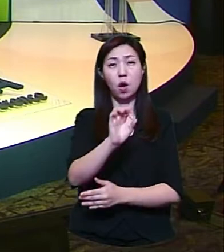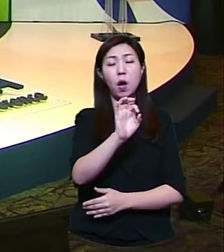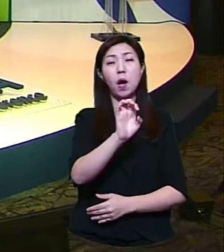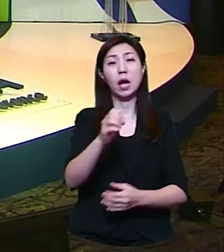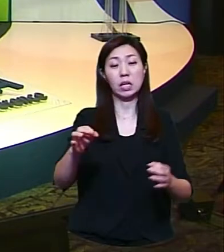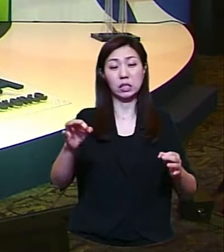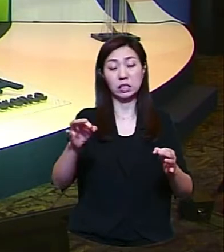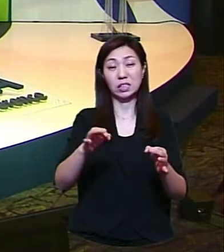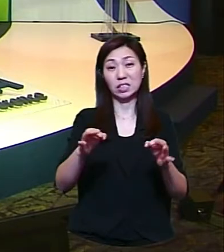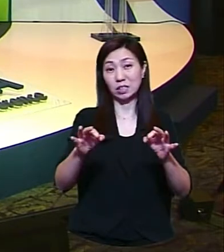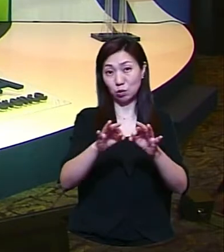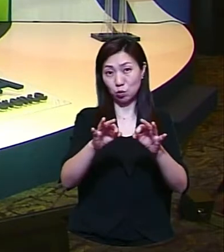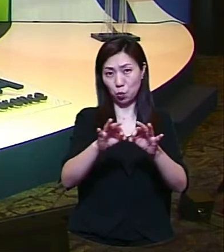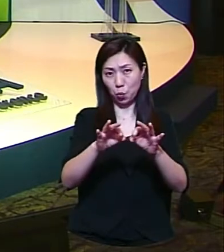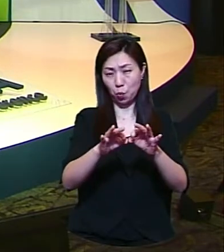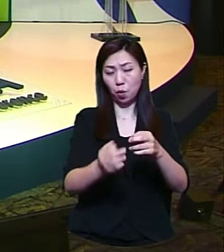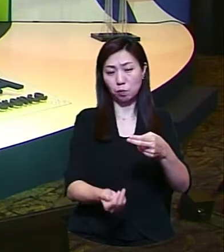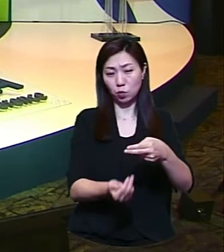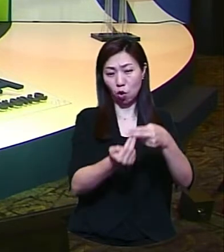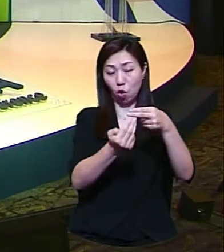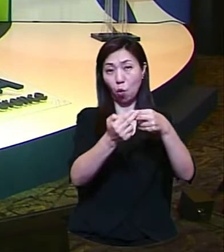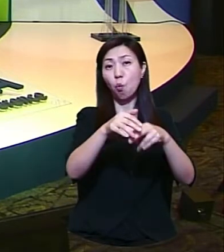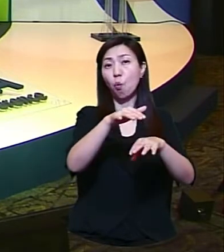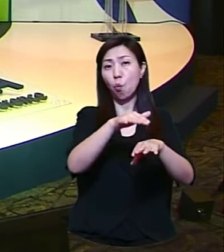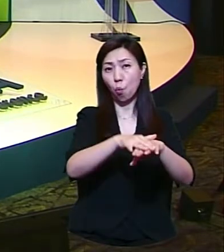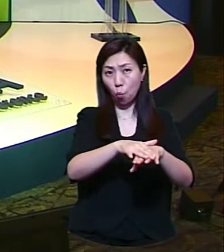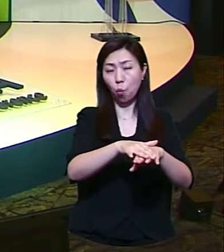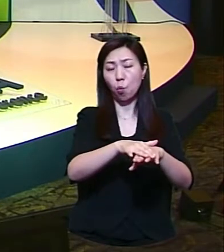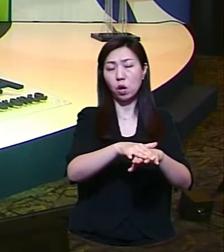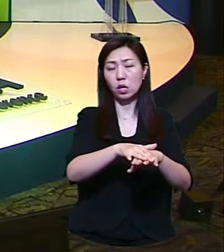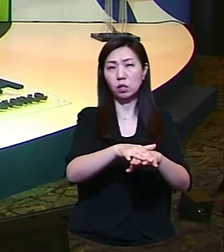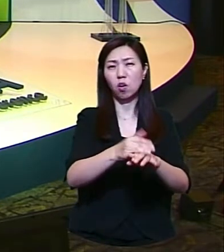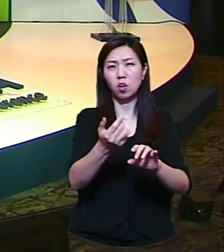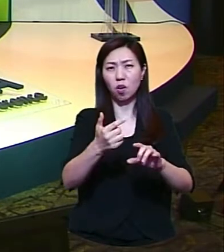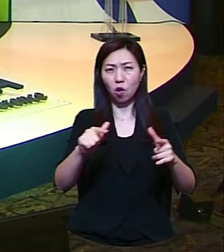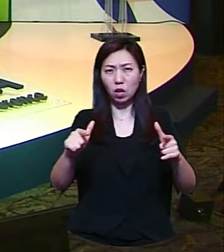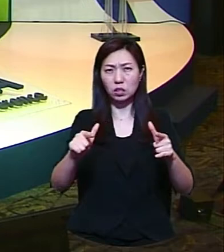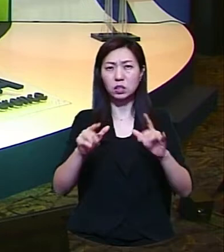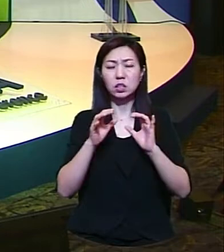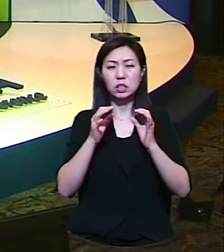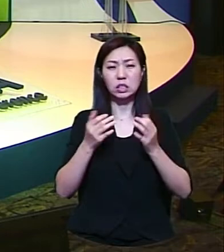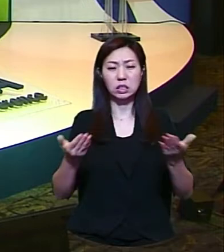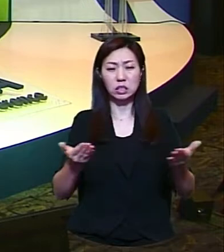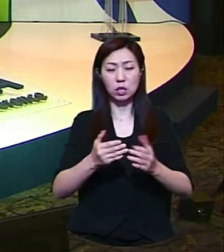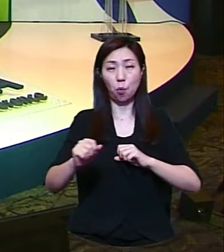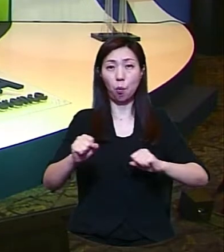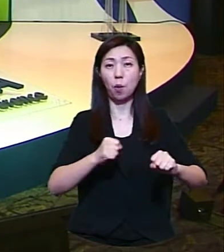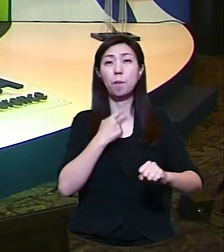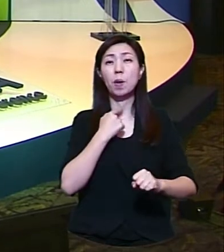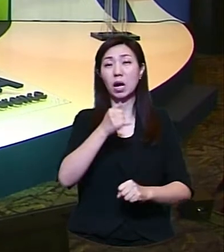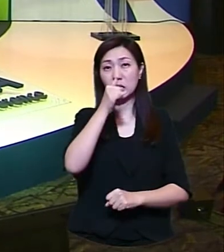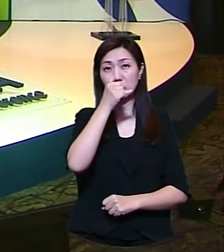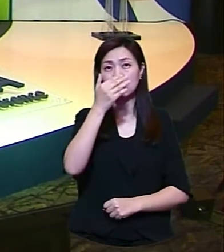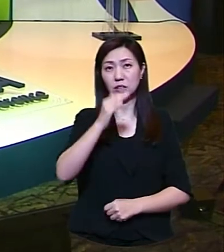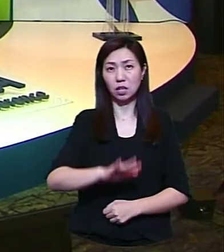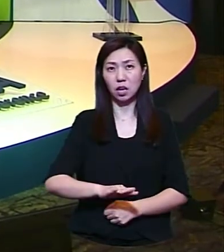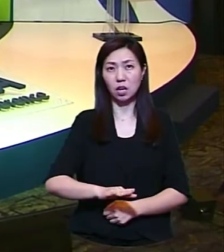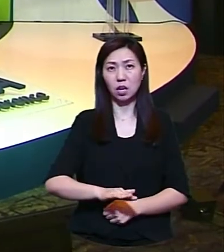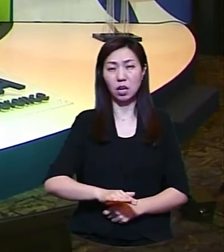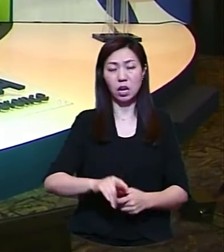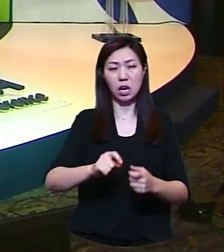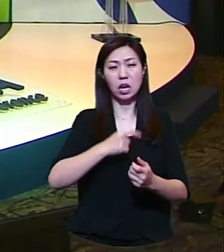based on your own experience and expertise, I think over all our speakers, how are we